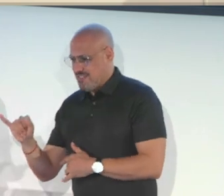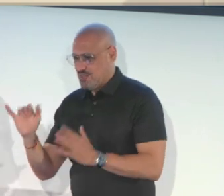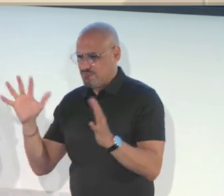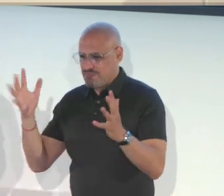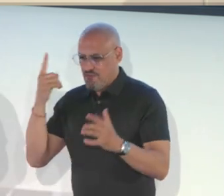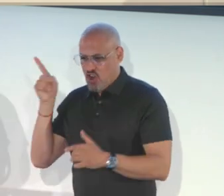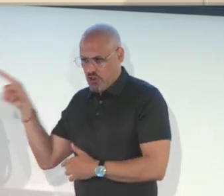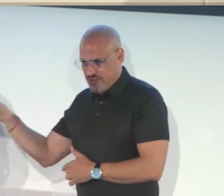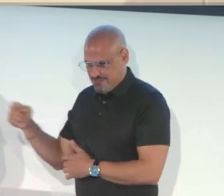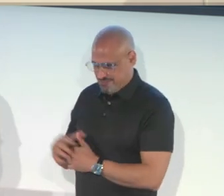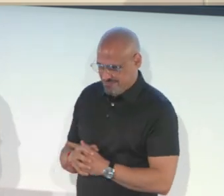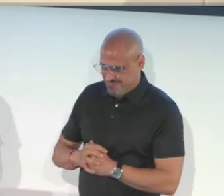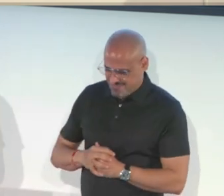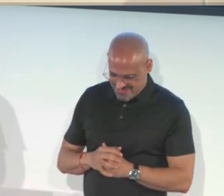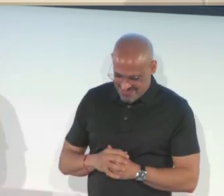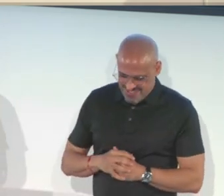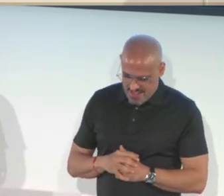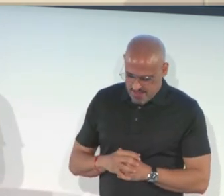Thank you.